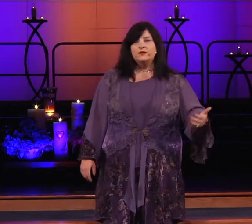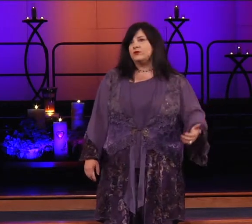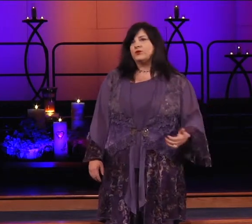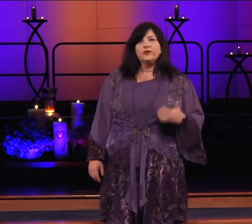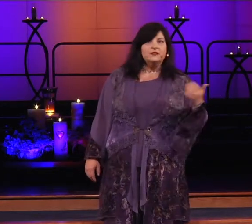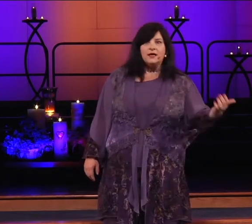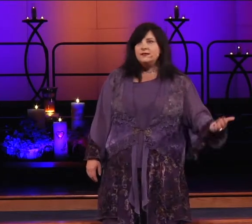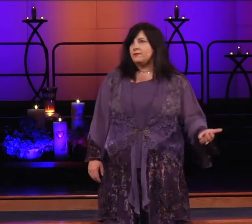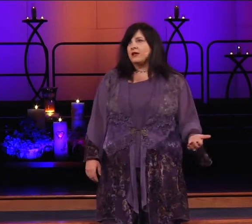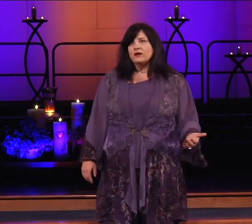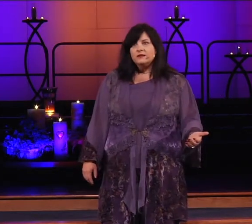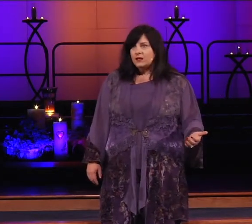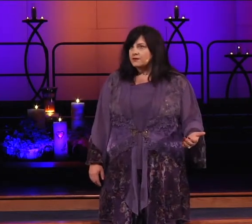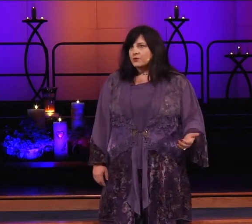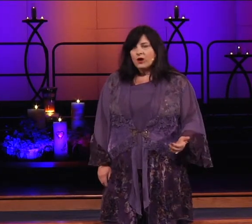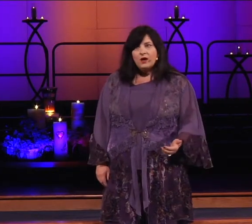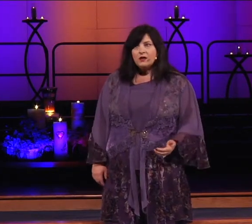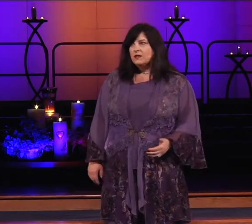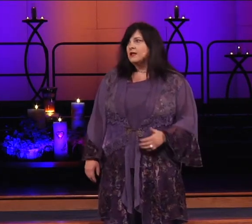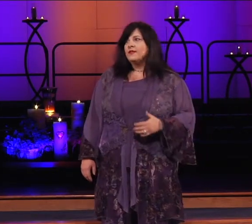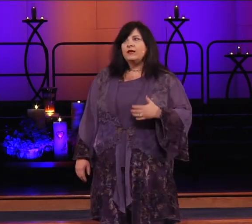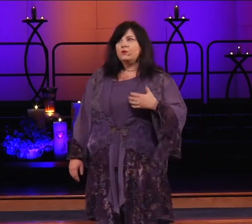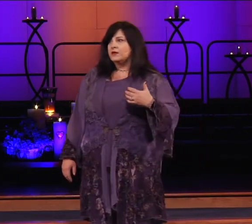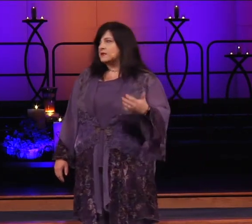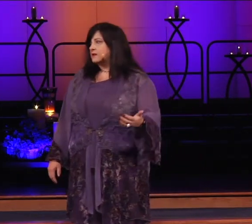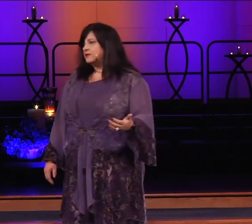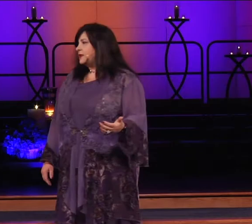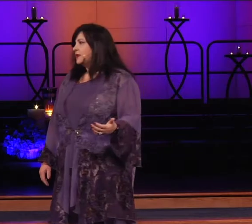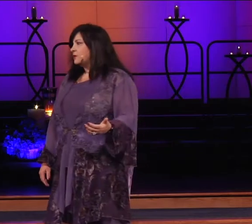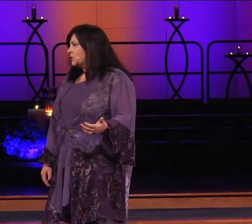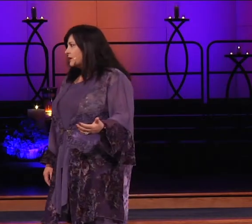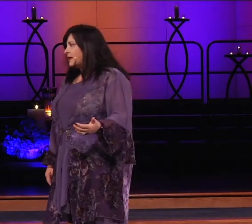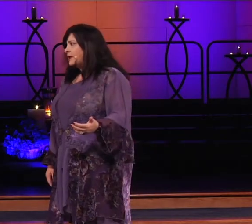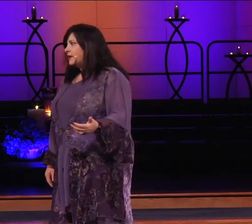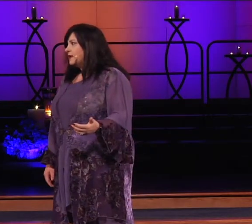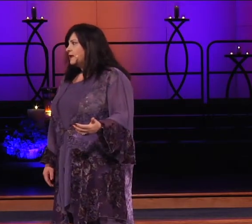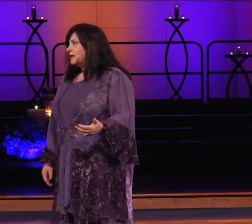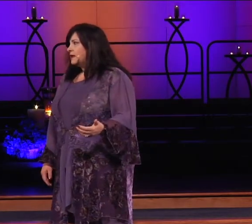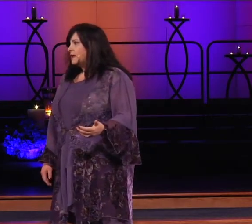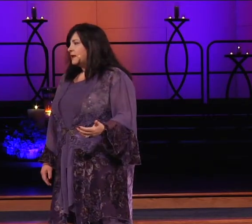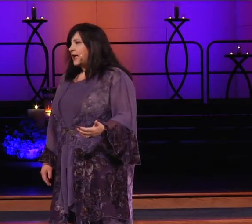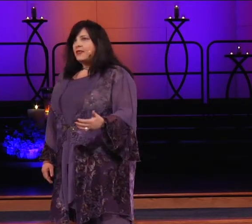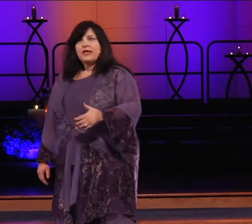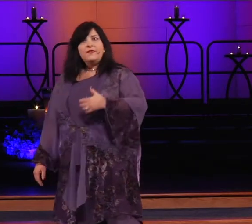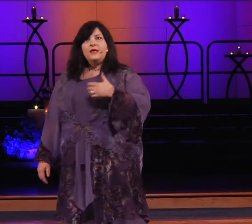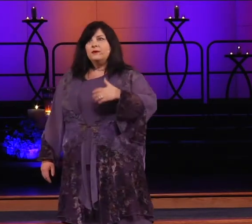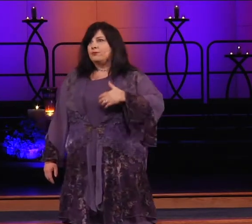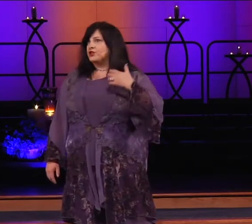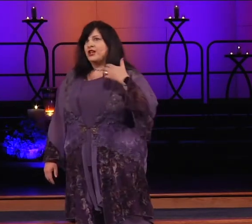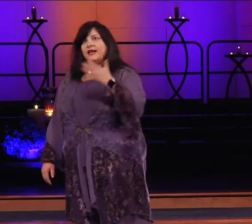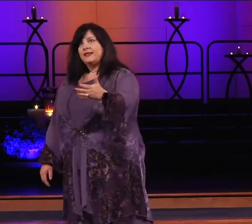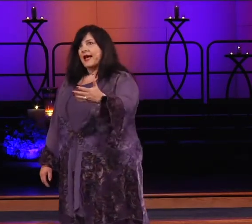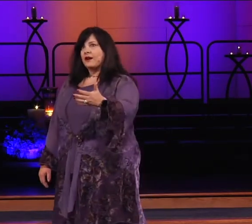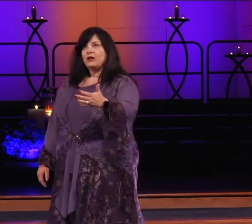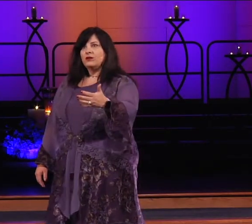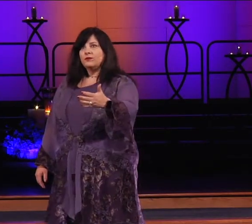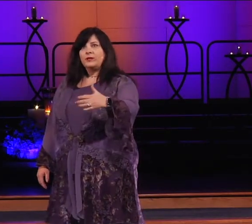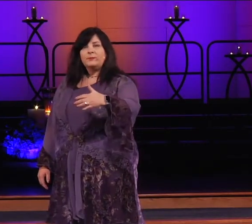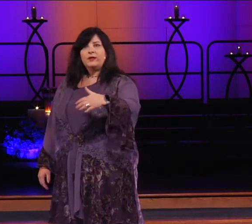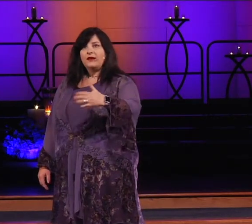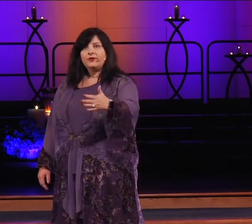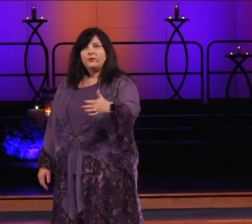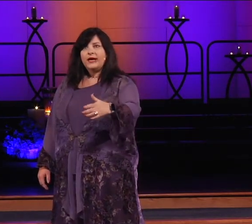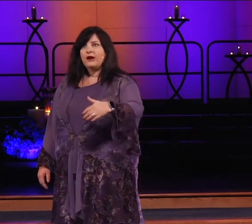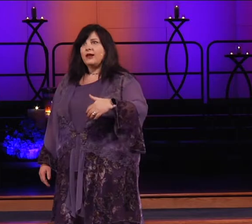us that wants to criticize and make ourselves wrong, that wants to feel unworthy, and then project that all